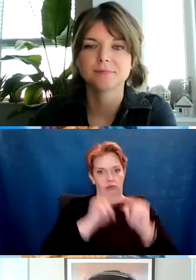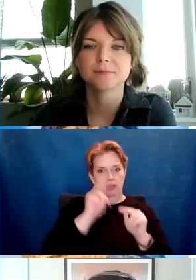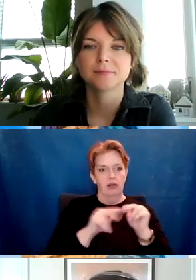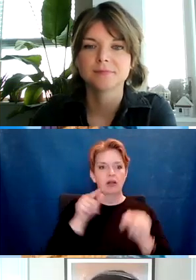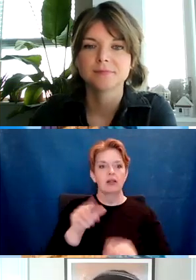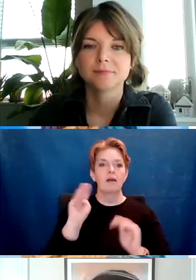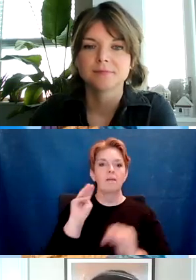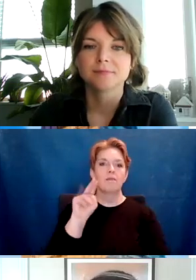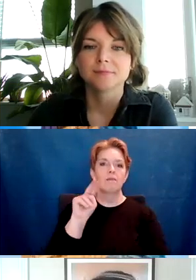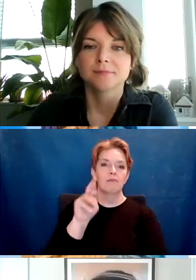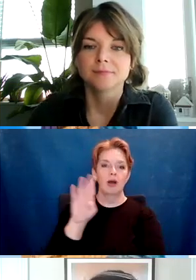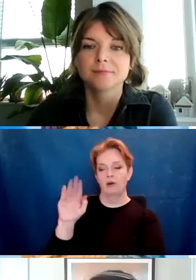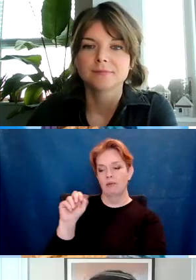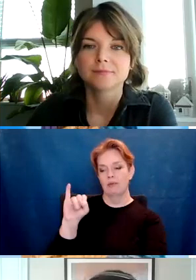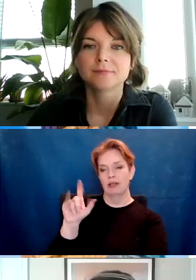that prestigious